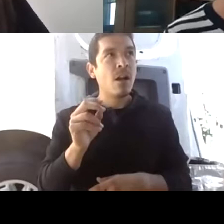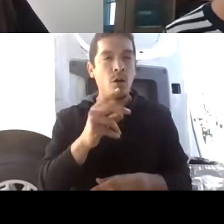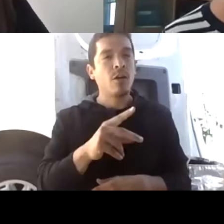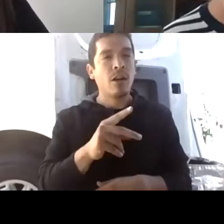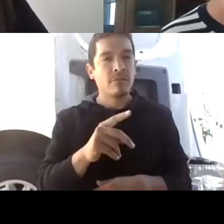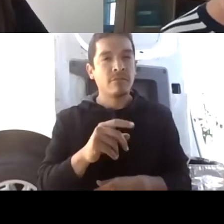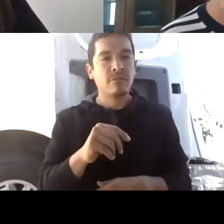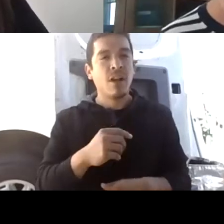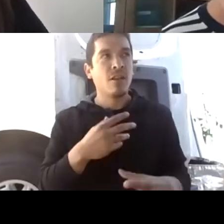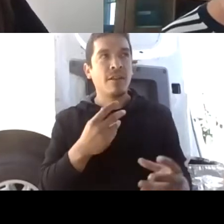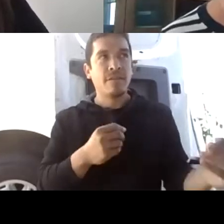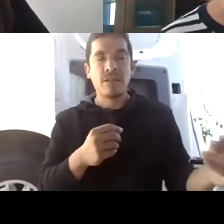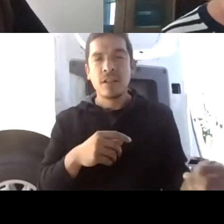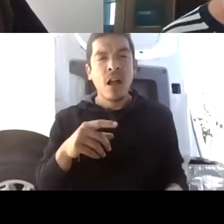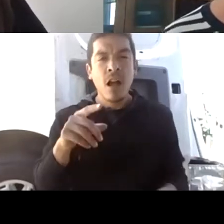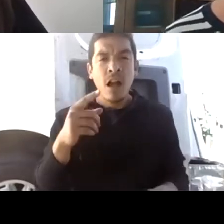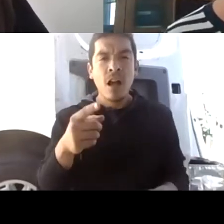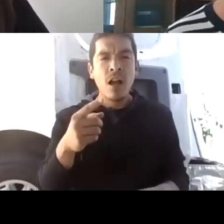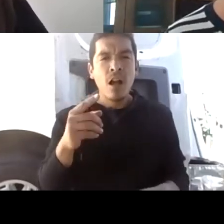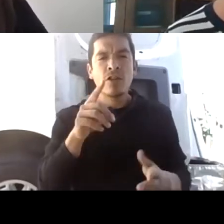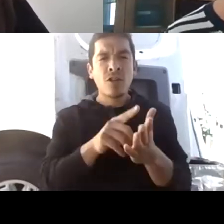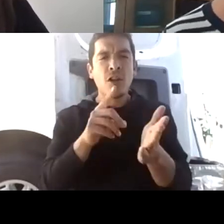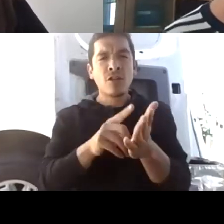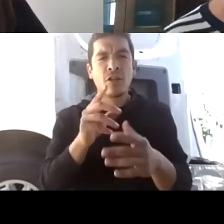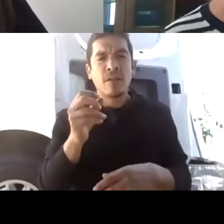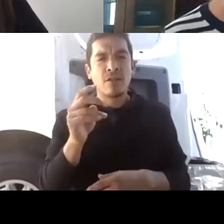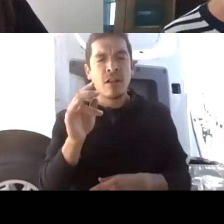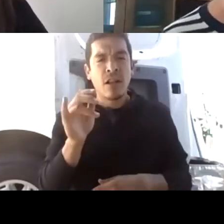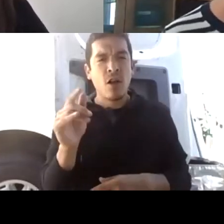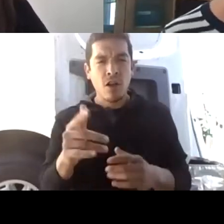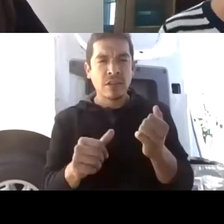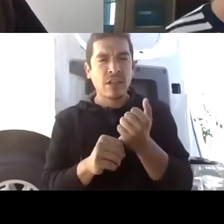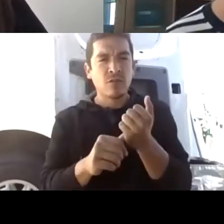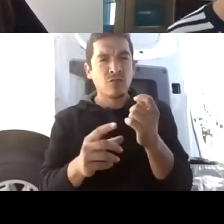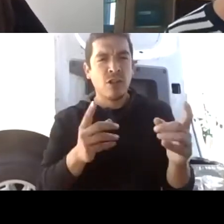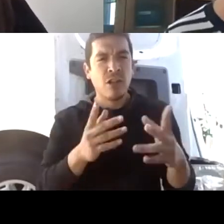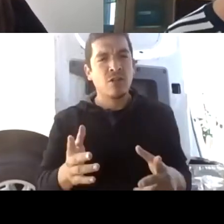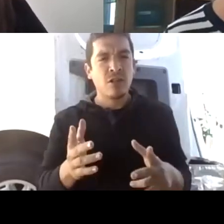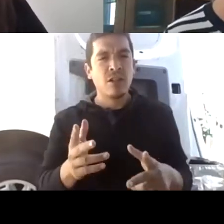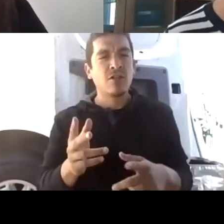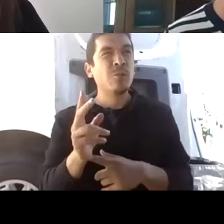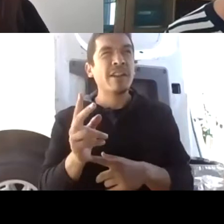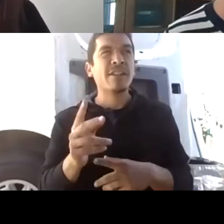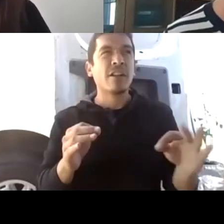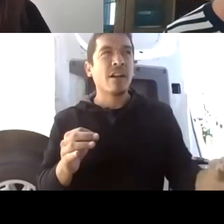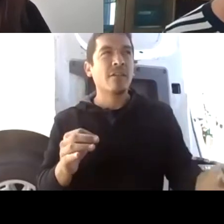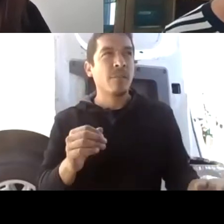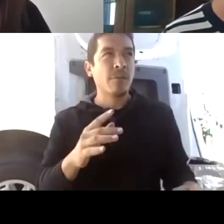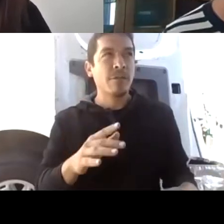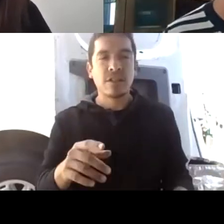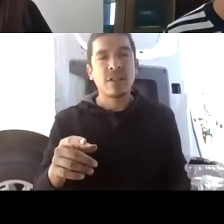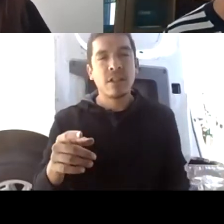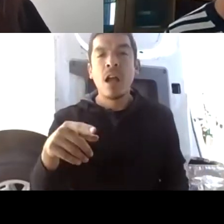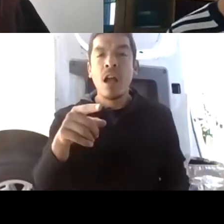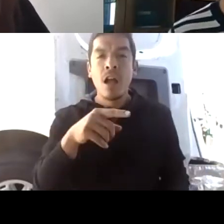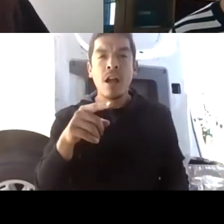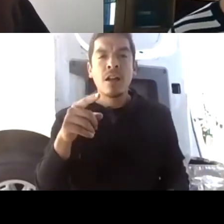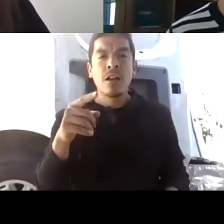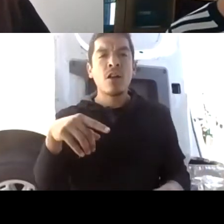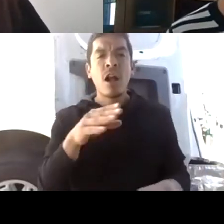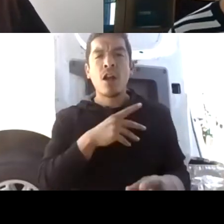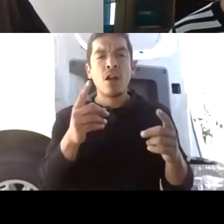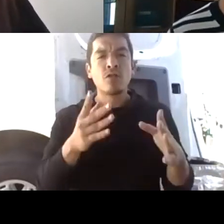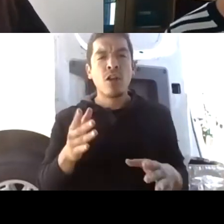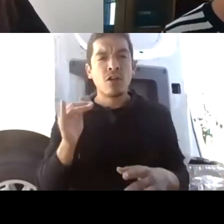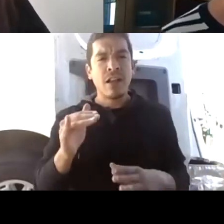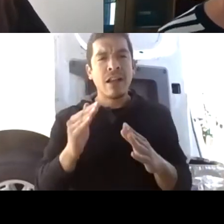with Dr. Rebecca Kalingo, who's our Assistant Director of our Meaningful Community Services, and of course, Tina Schmidt, who's our Director at